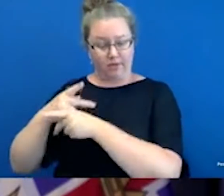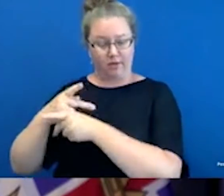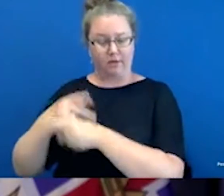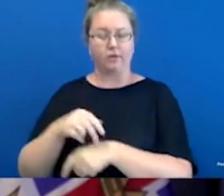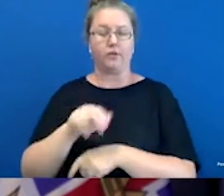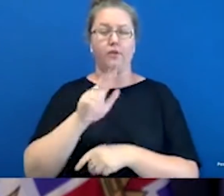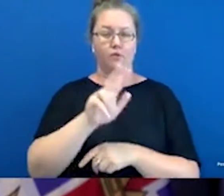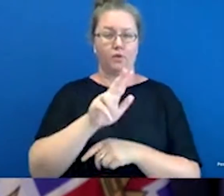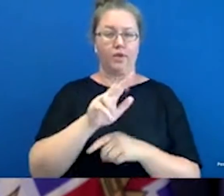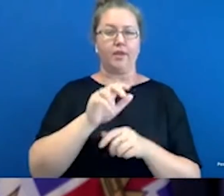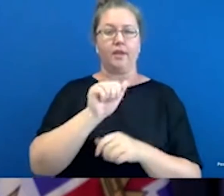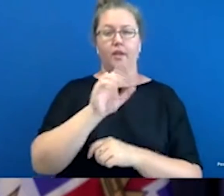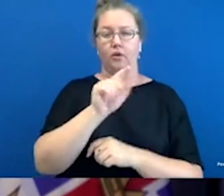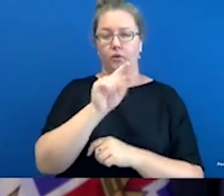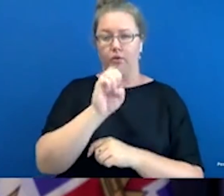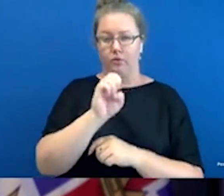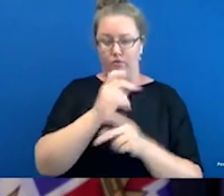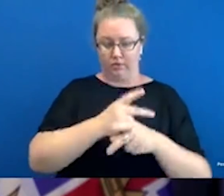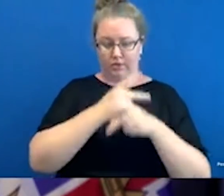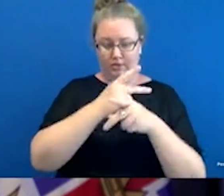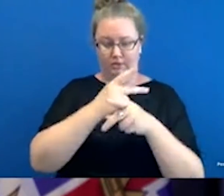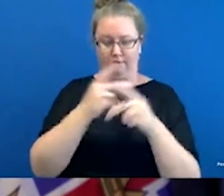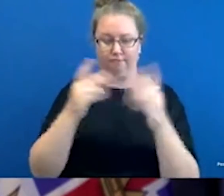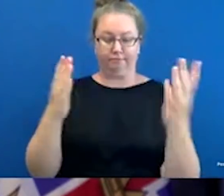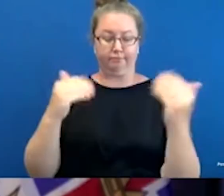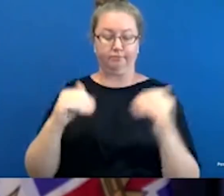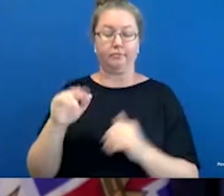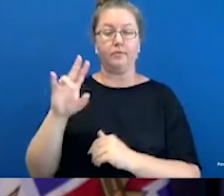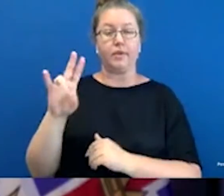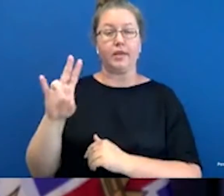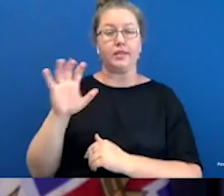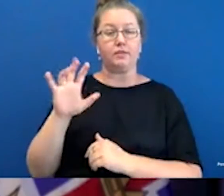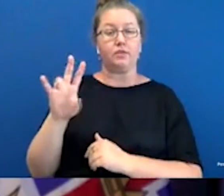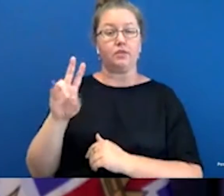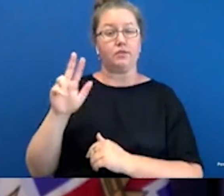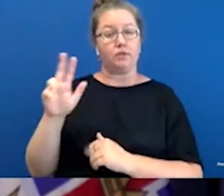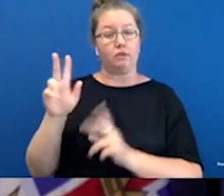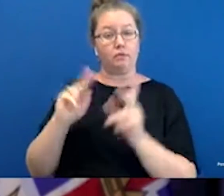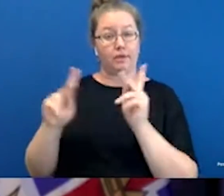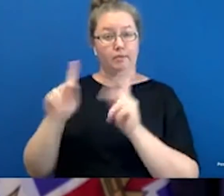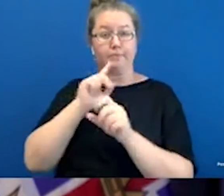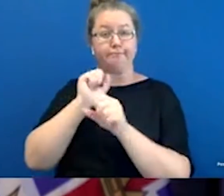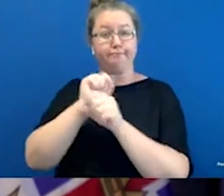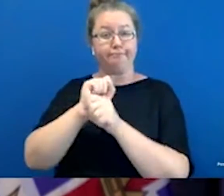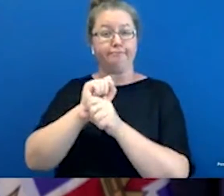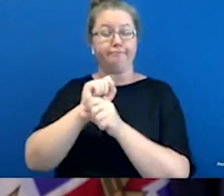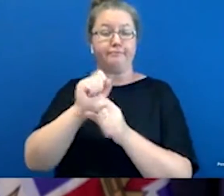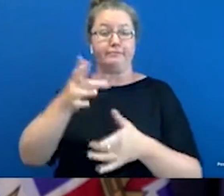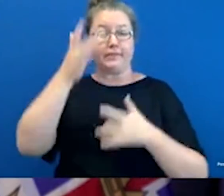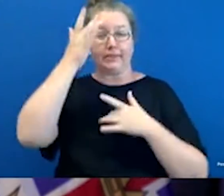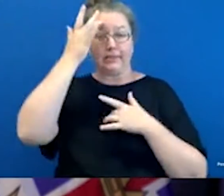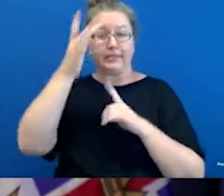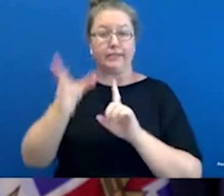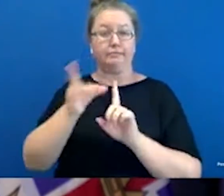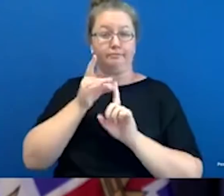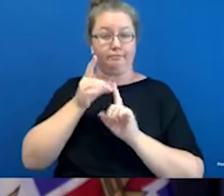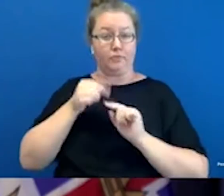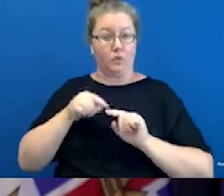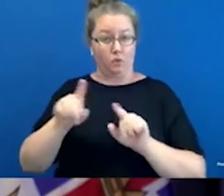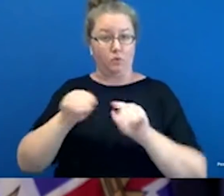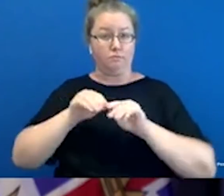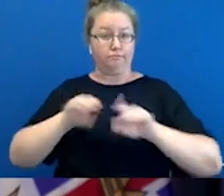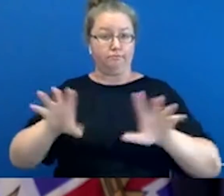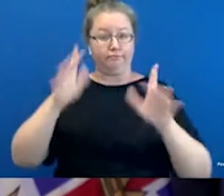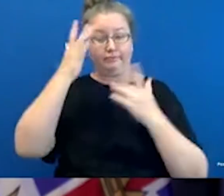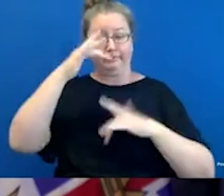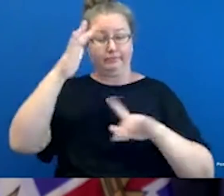to 773 people, 466 residents, and 295 staff who are involved